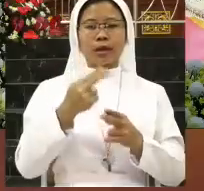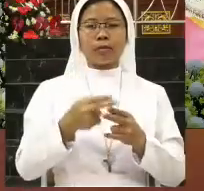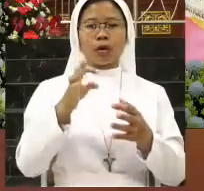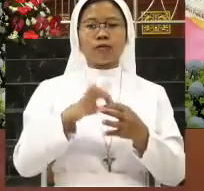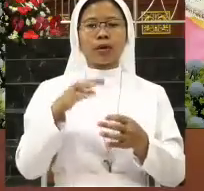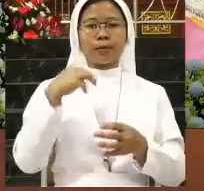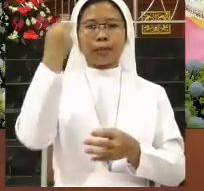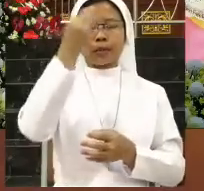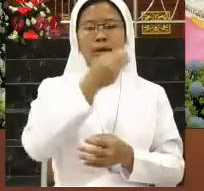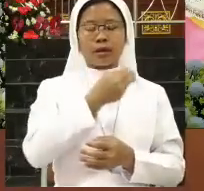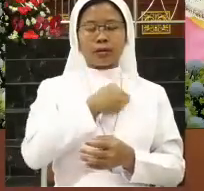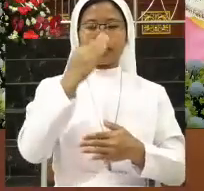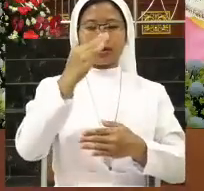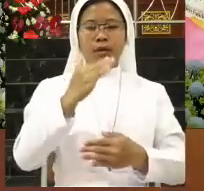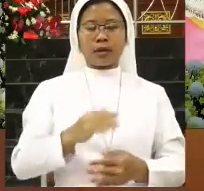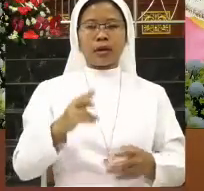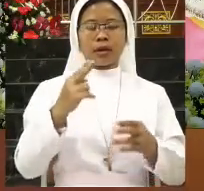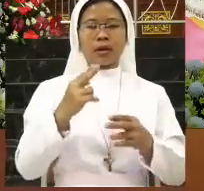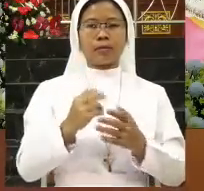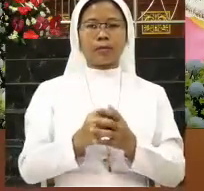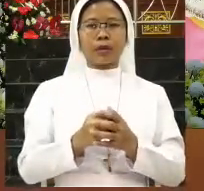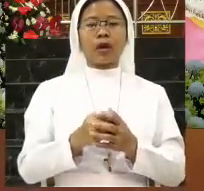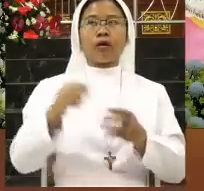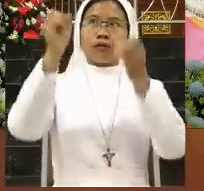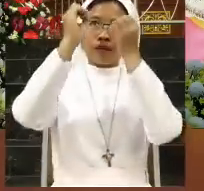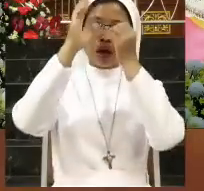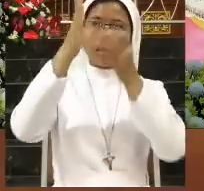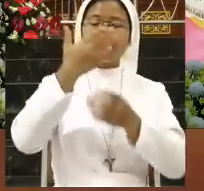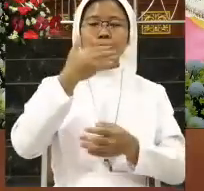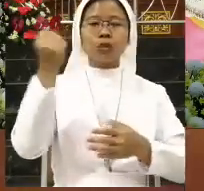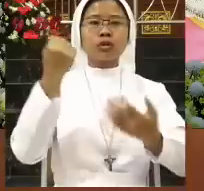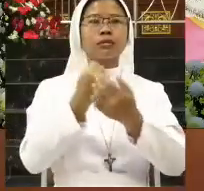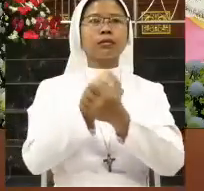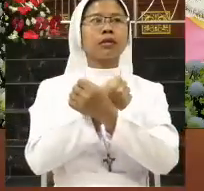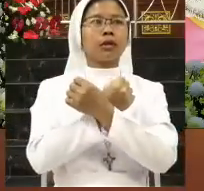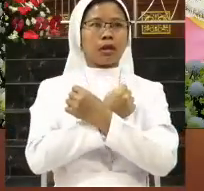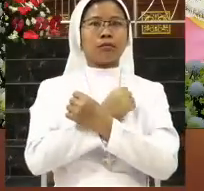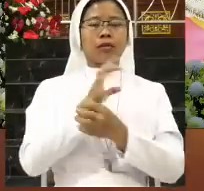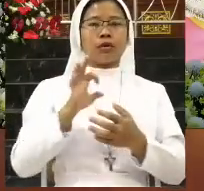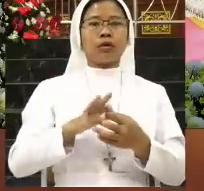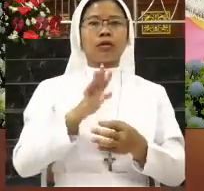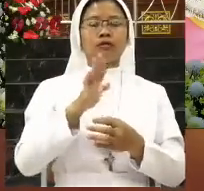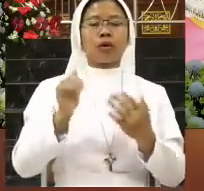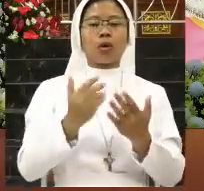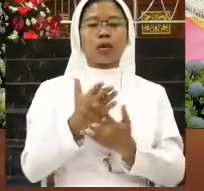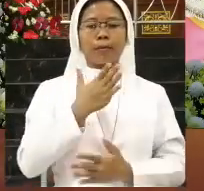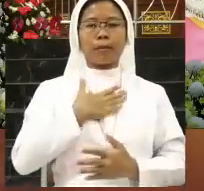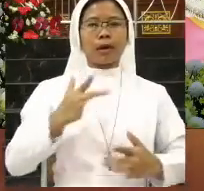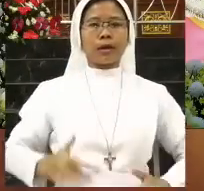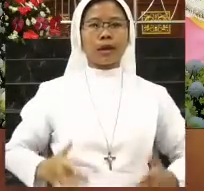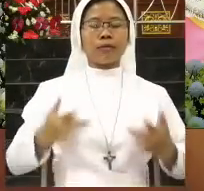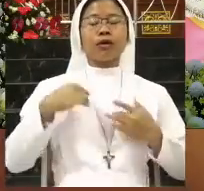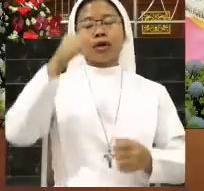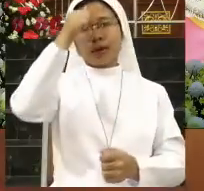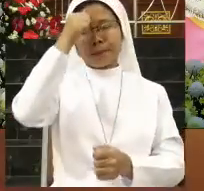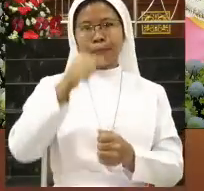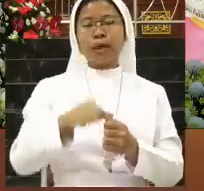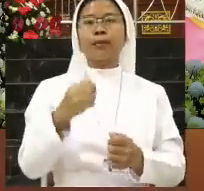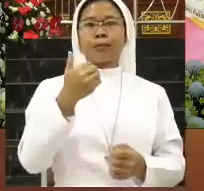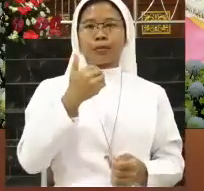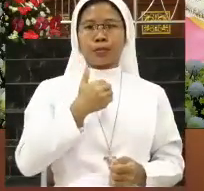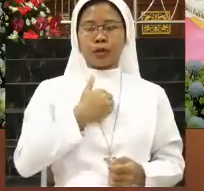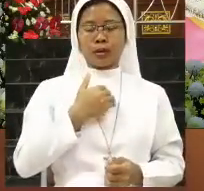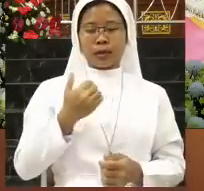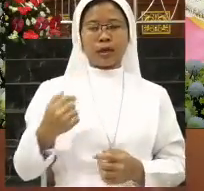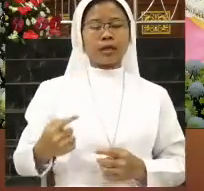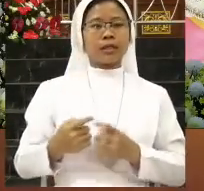prayers and Hail Marys. Mother most beloved, in all occasions of my life, remember me, a miserable